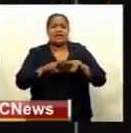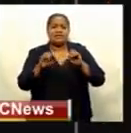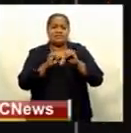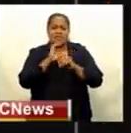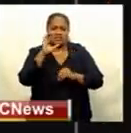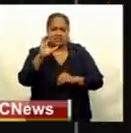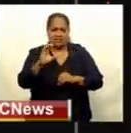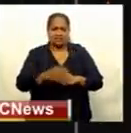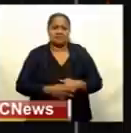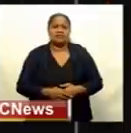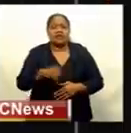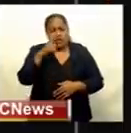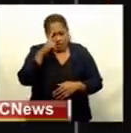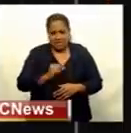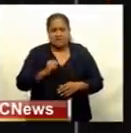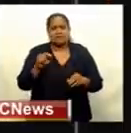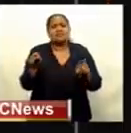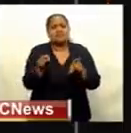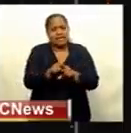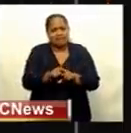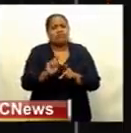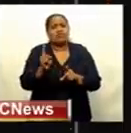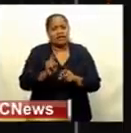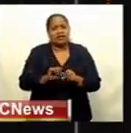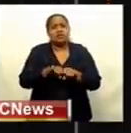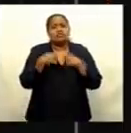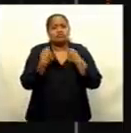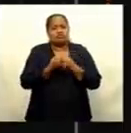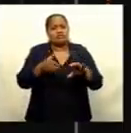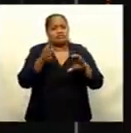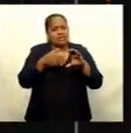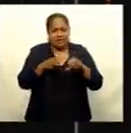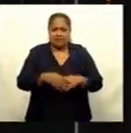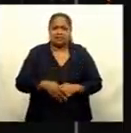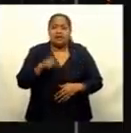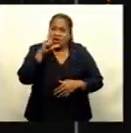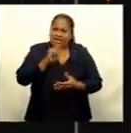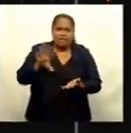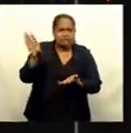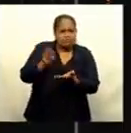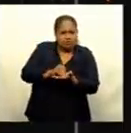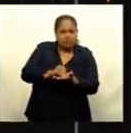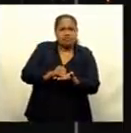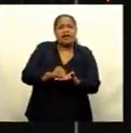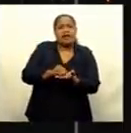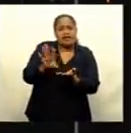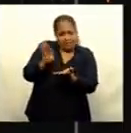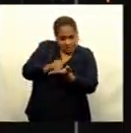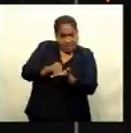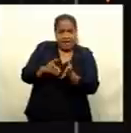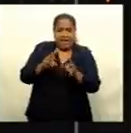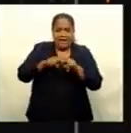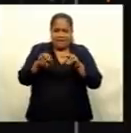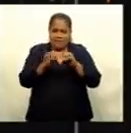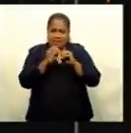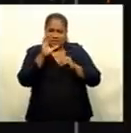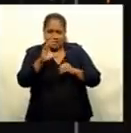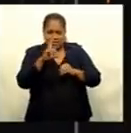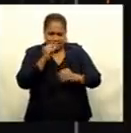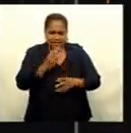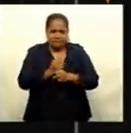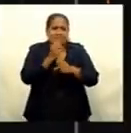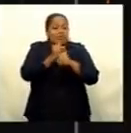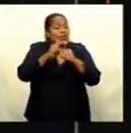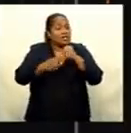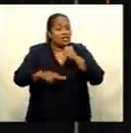fbcnews@fbc.com.fj or share it with us via our various social media accounts. You can also download our FBC app to keep updated with the very latest in news